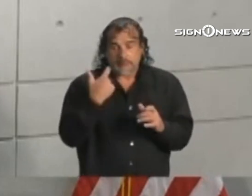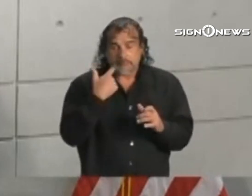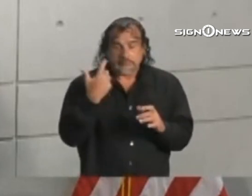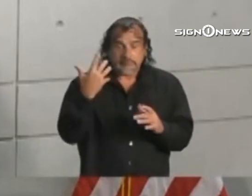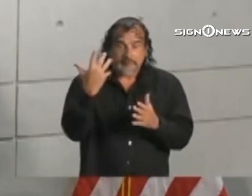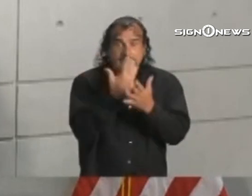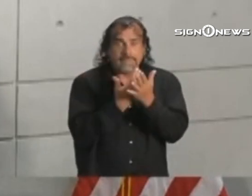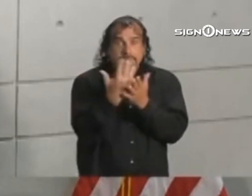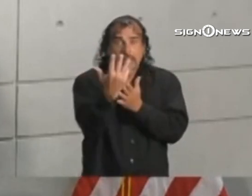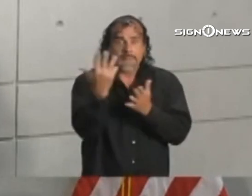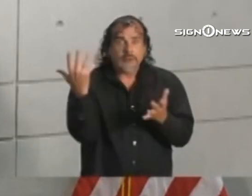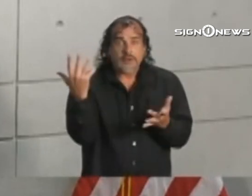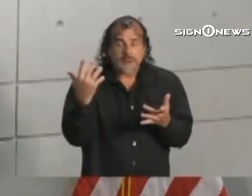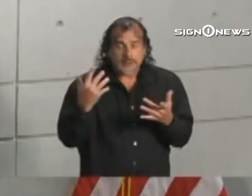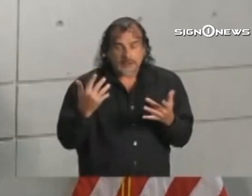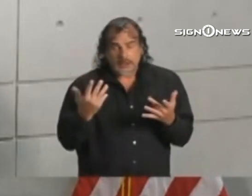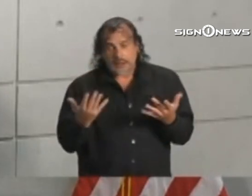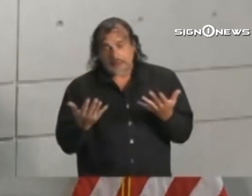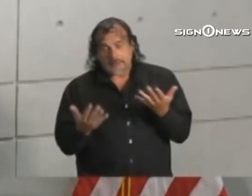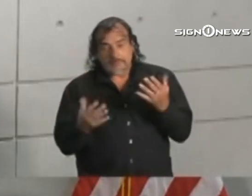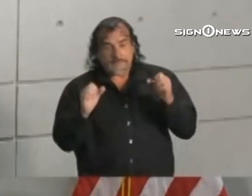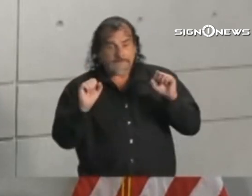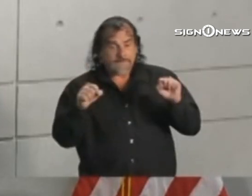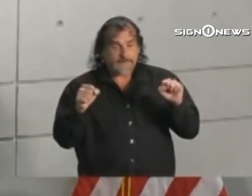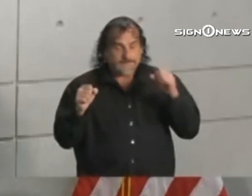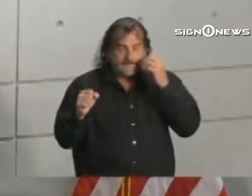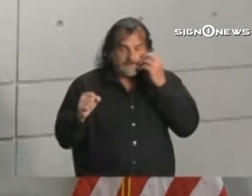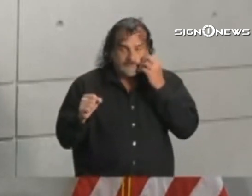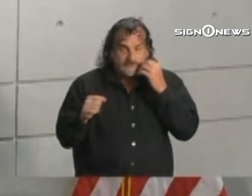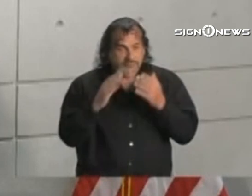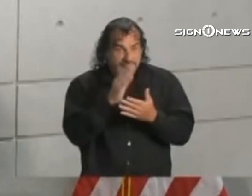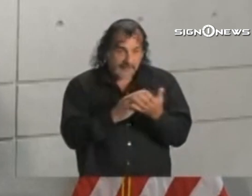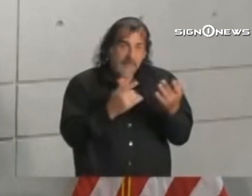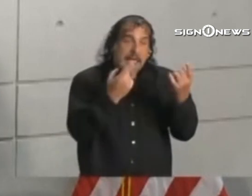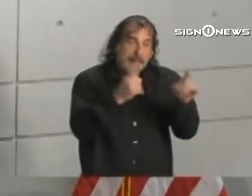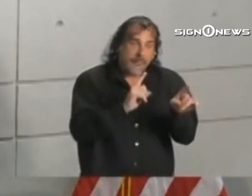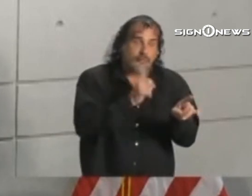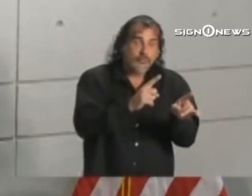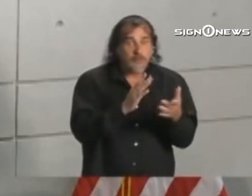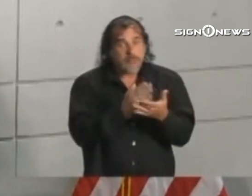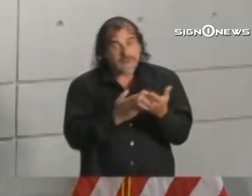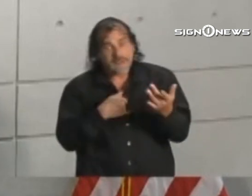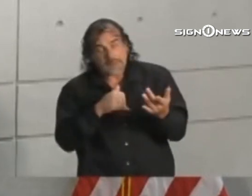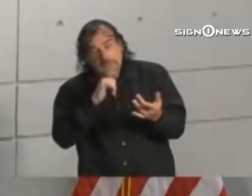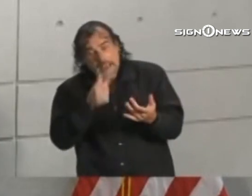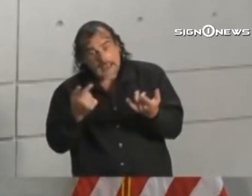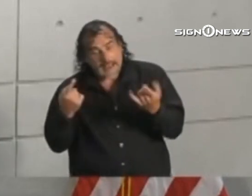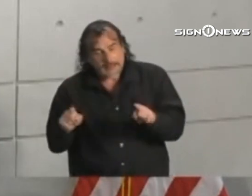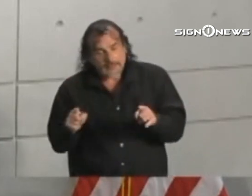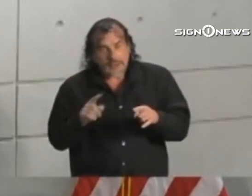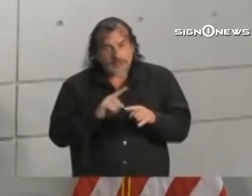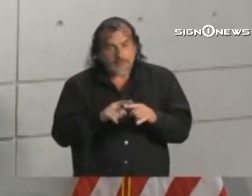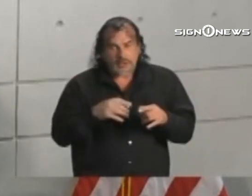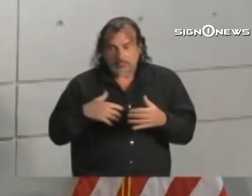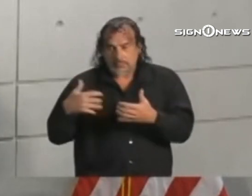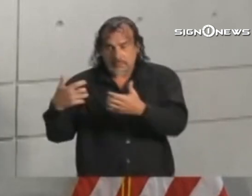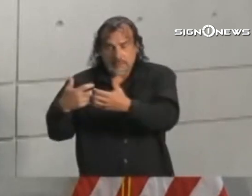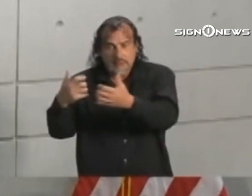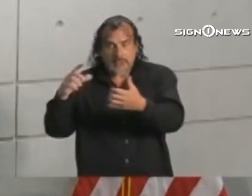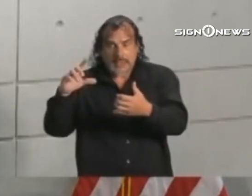in terms of the potential, some of which have come to fruition, some of which have not, the potential for our neighboring